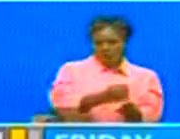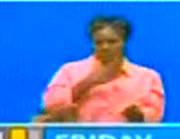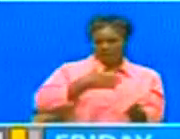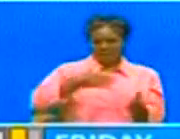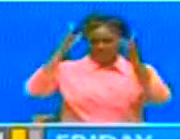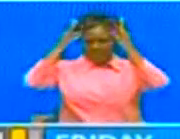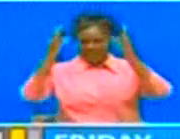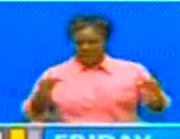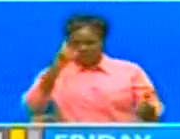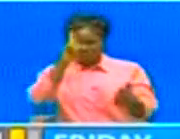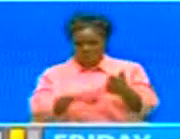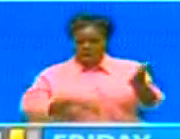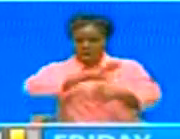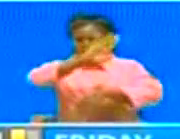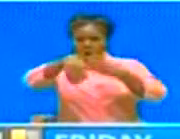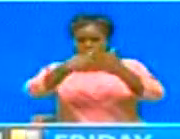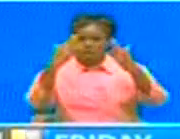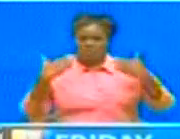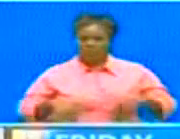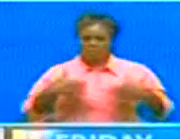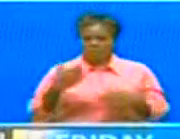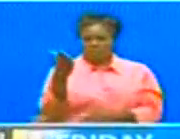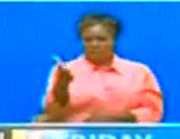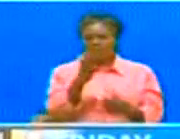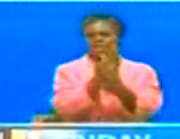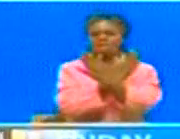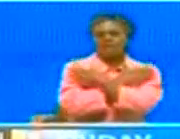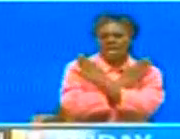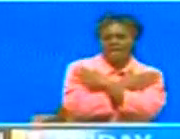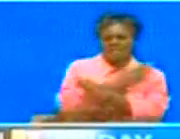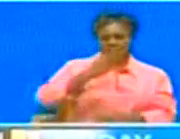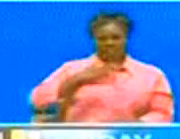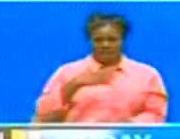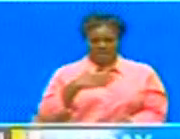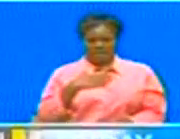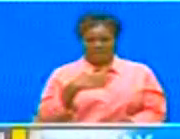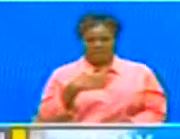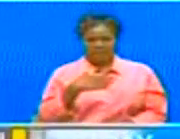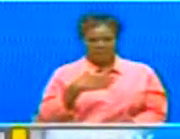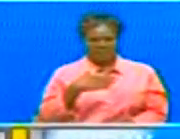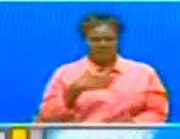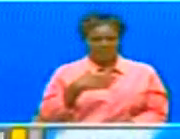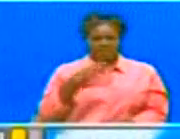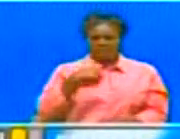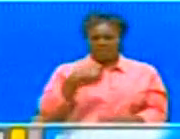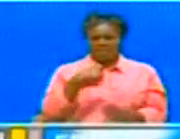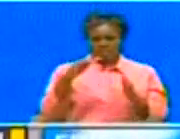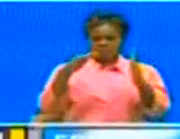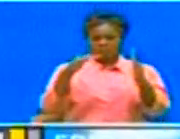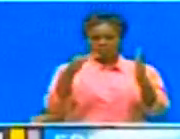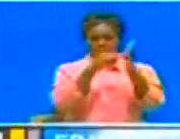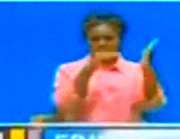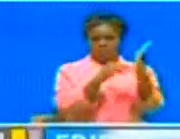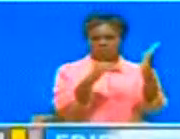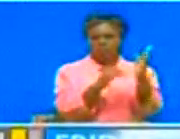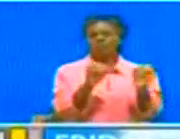decided all the people who work for me, they are my friends, they are my colleagues. Mm-hmm. I remove the hierarchies and we are all on the